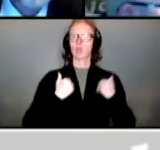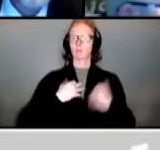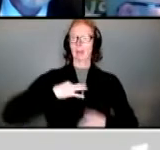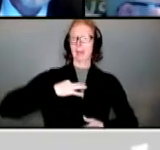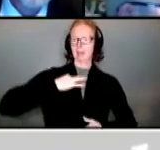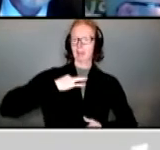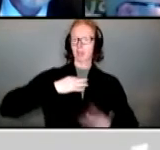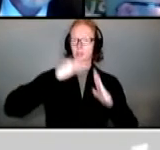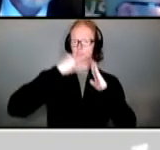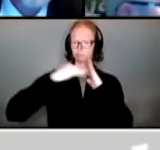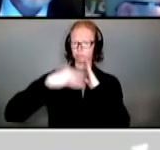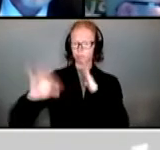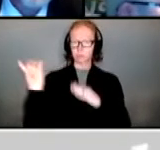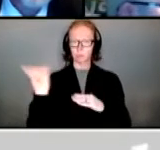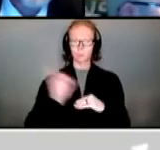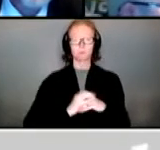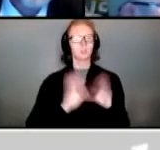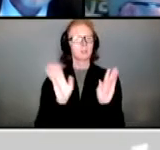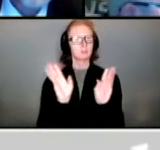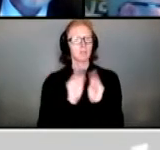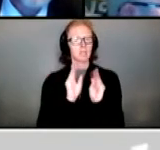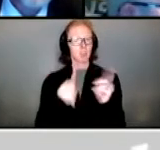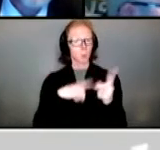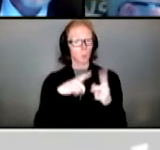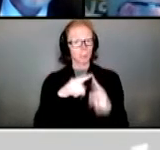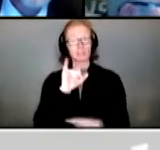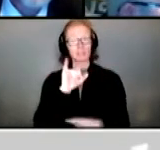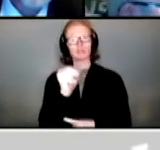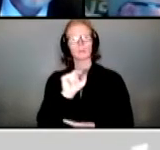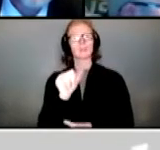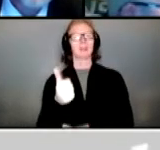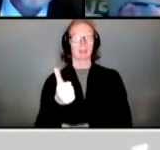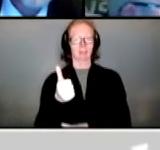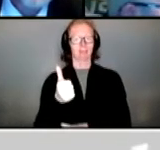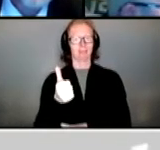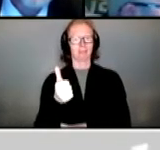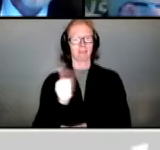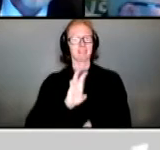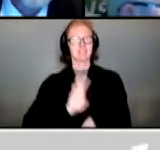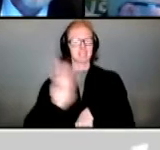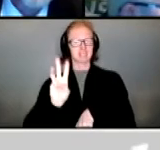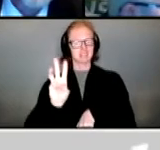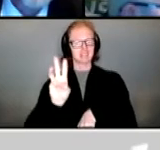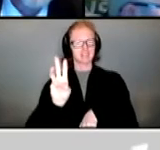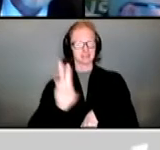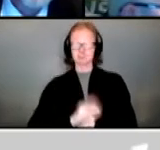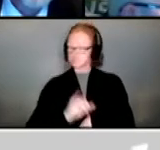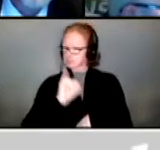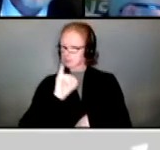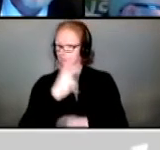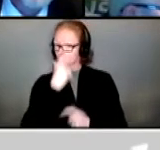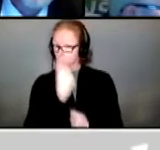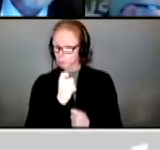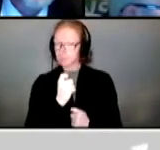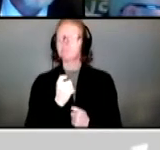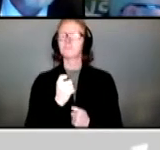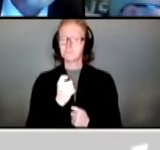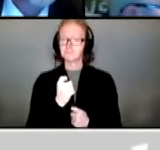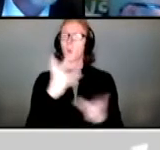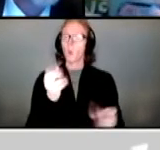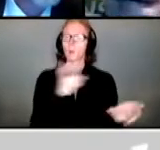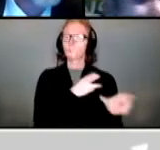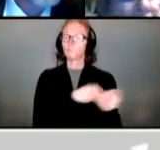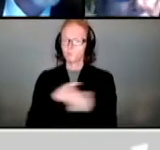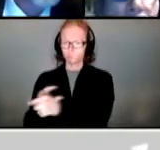Our next meeting is going to be January the 10th at 6 o'clock. So if you're interested in